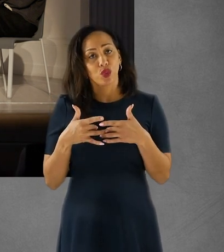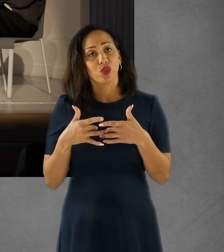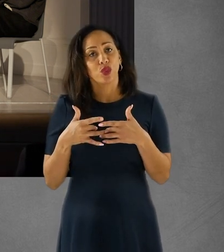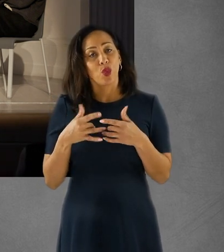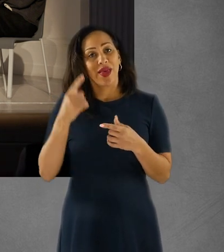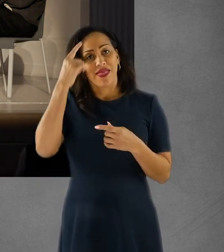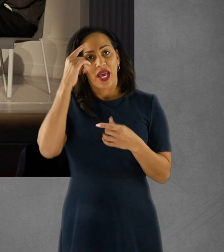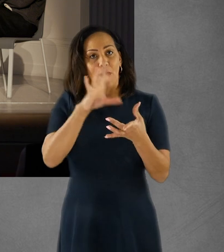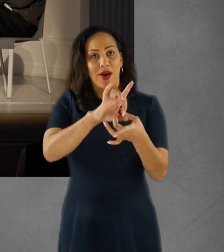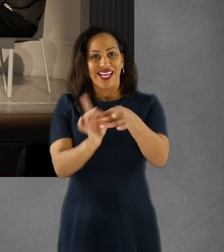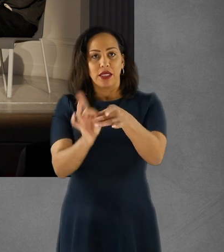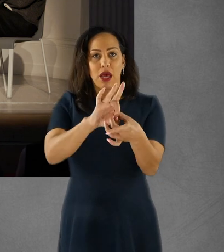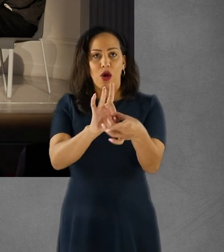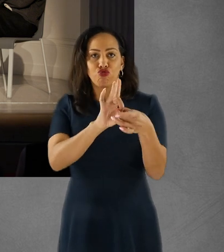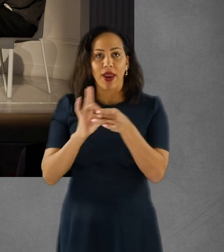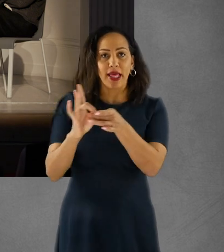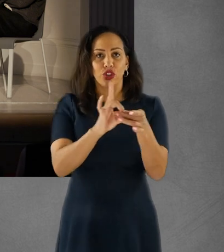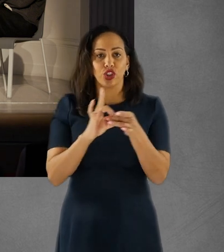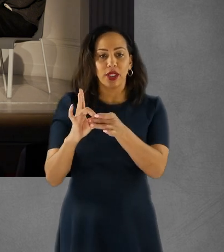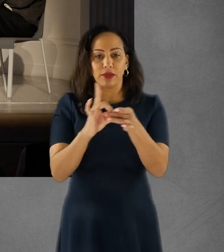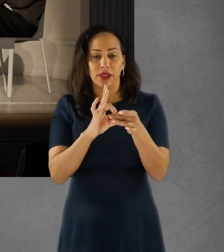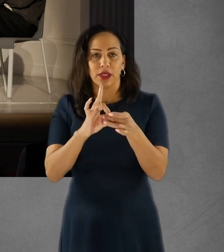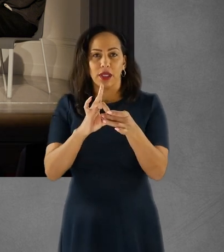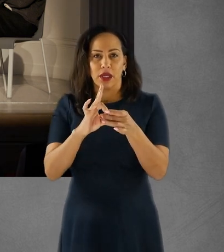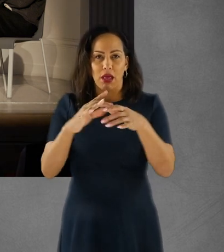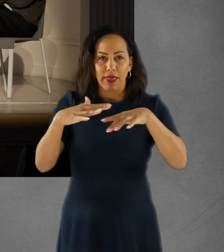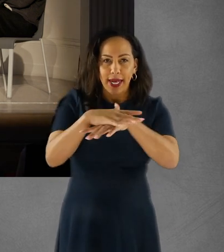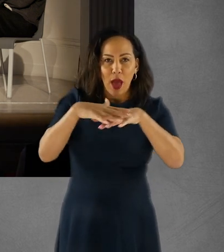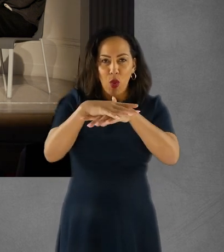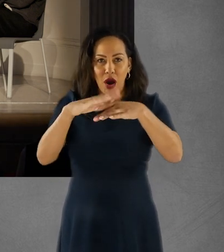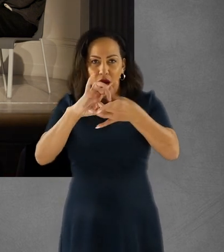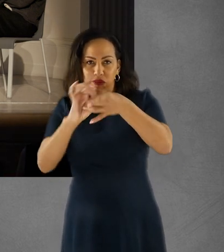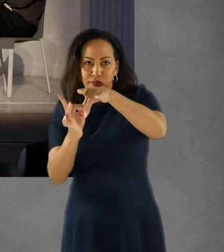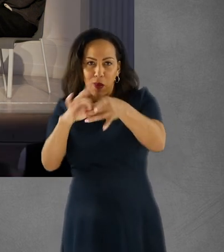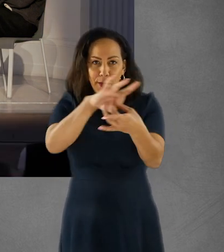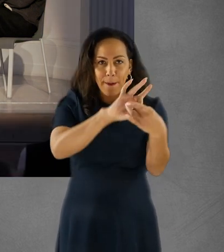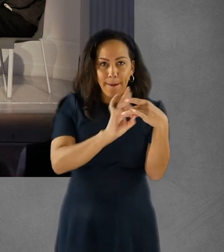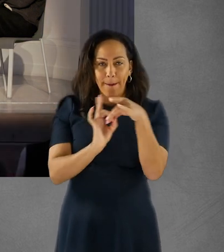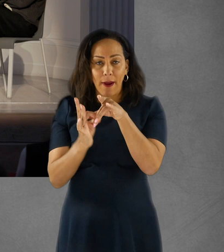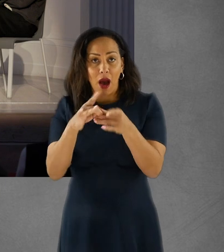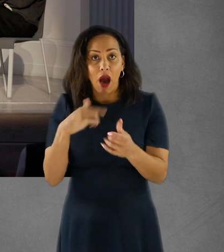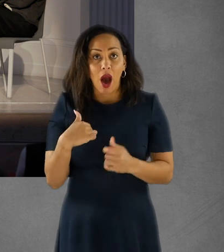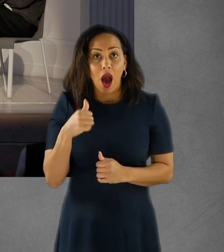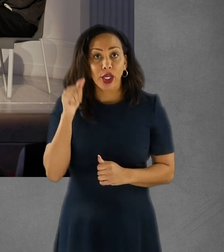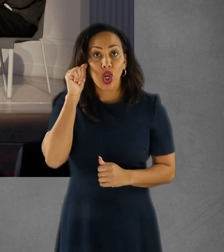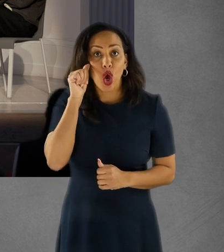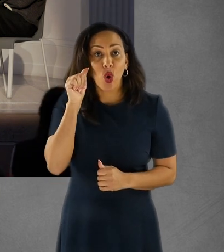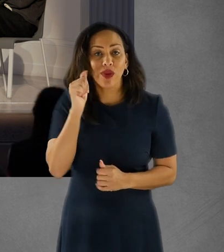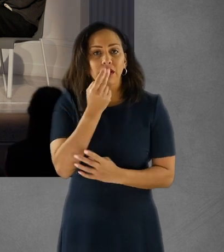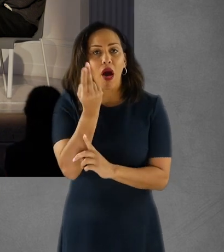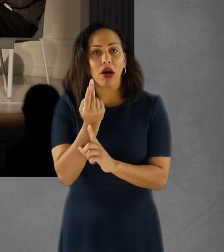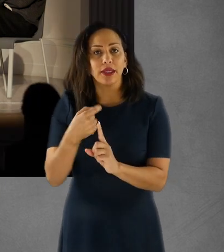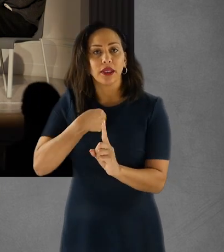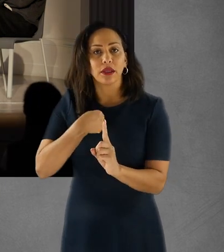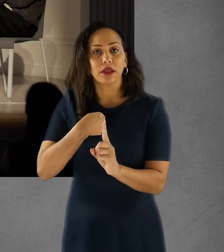is that the first thing that I realize as an artist or as a practitioner is that I cannot be outside of them. Mm-hmm. So that the